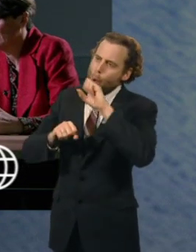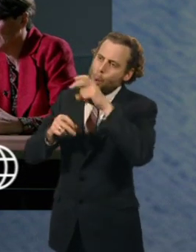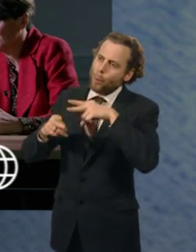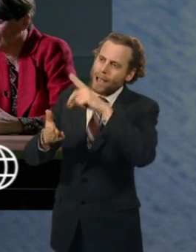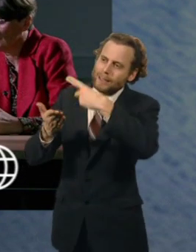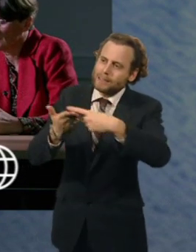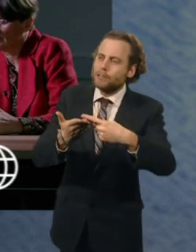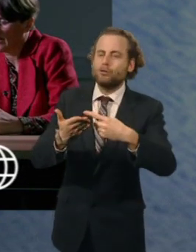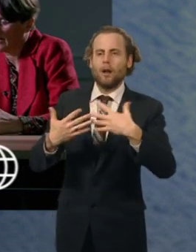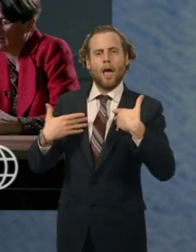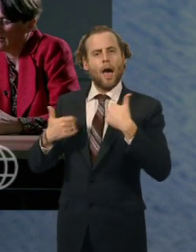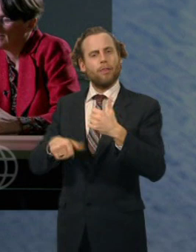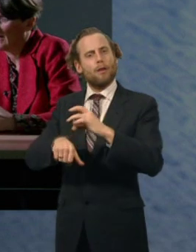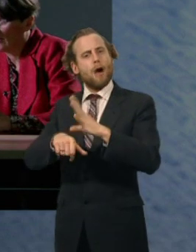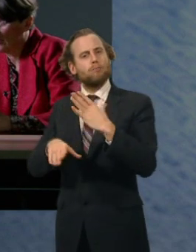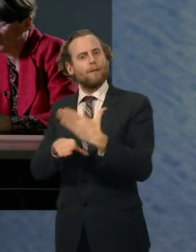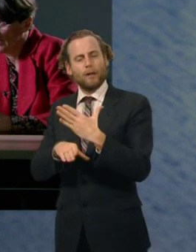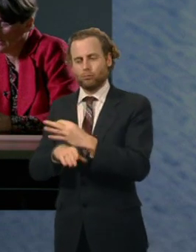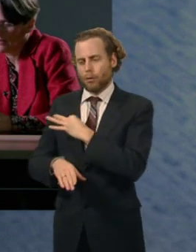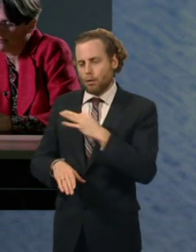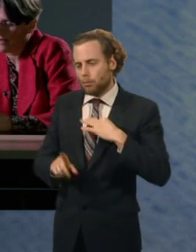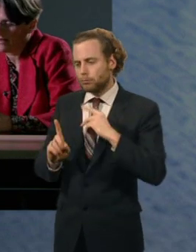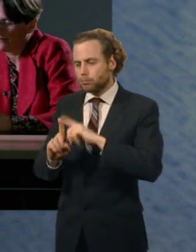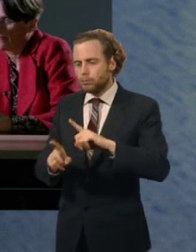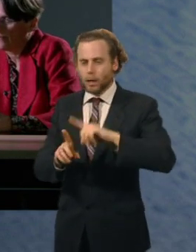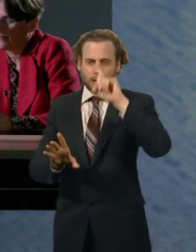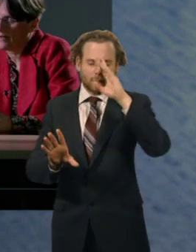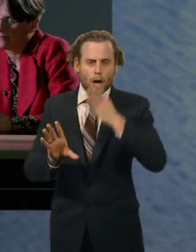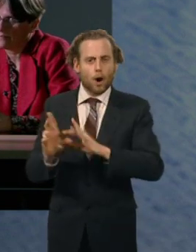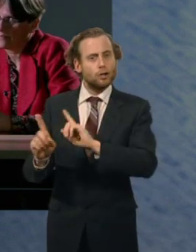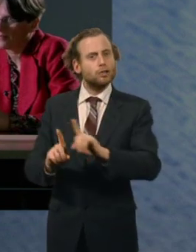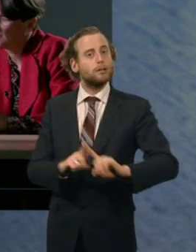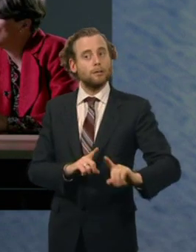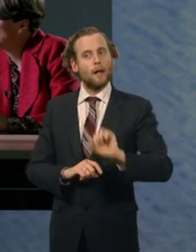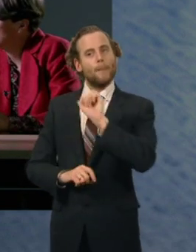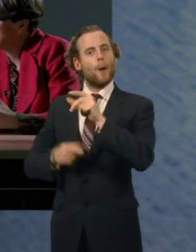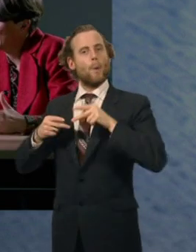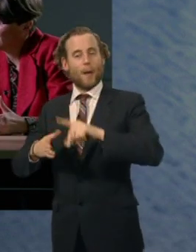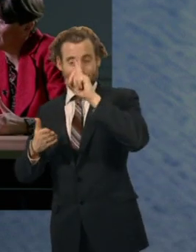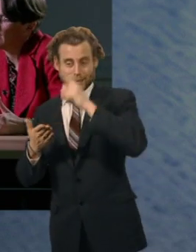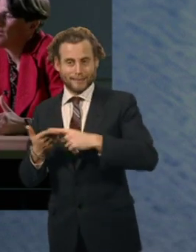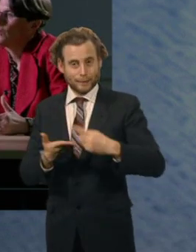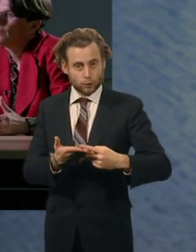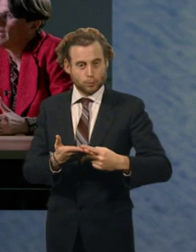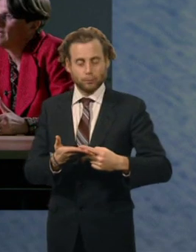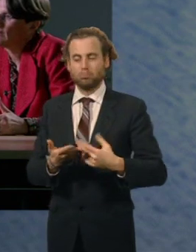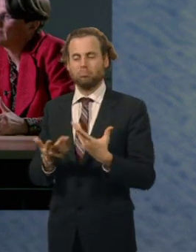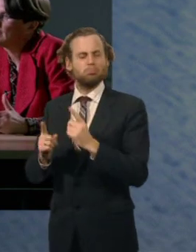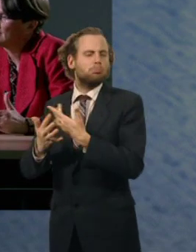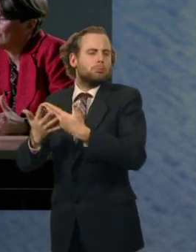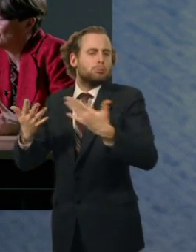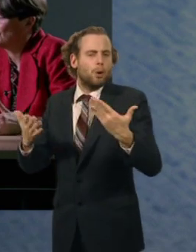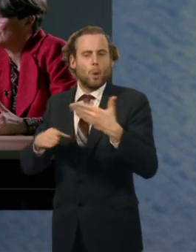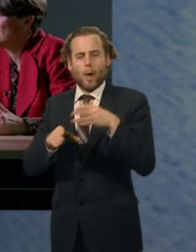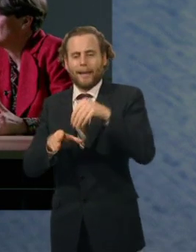health professionals, by psychologists, by substance abuse workers, by everybody, were made on